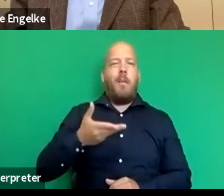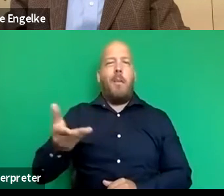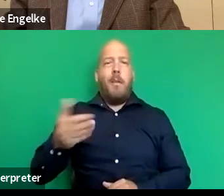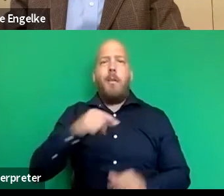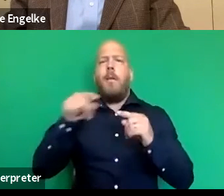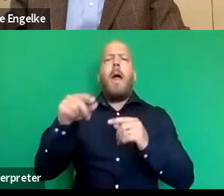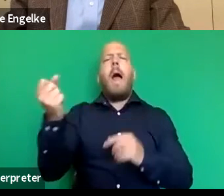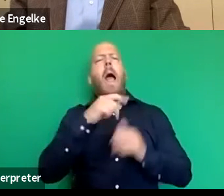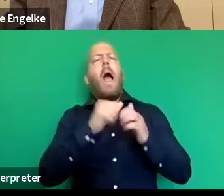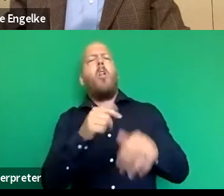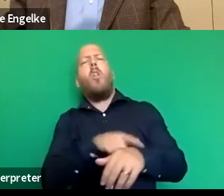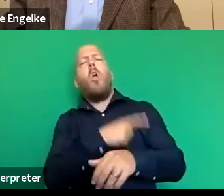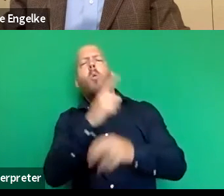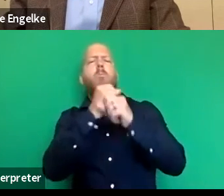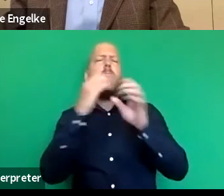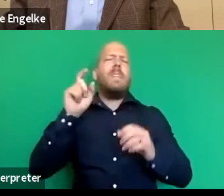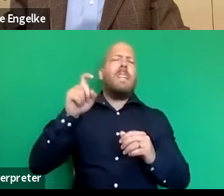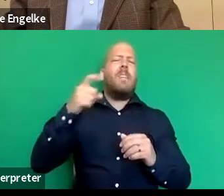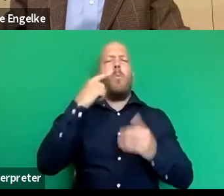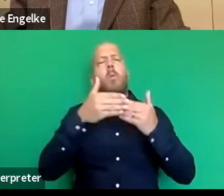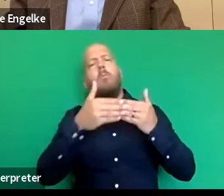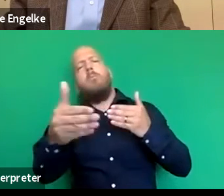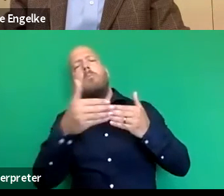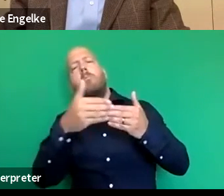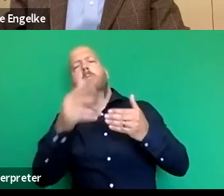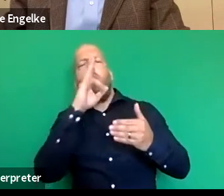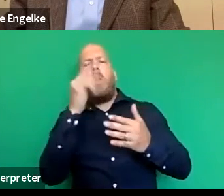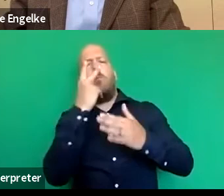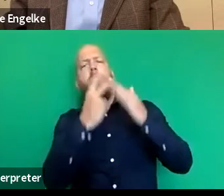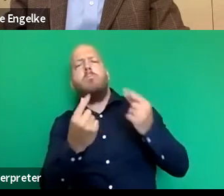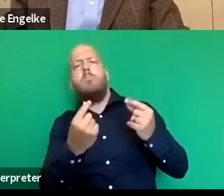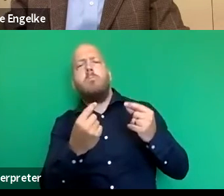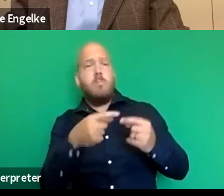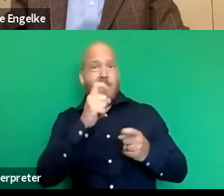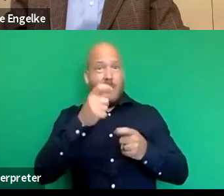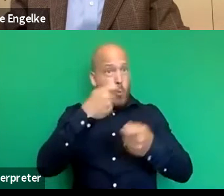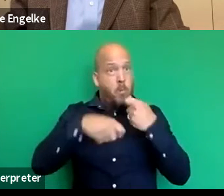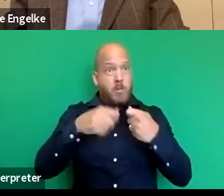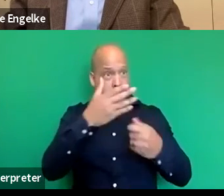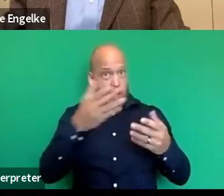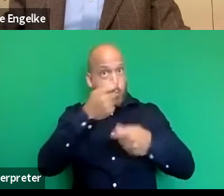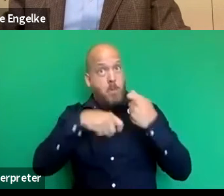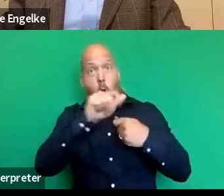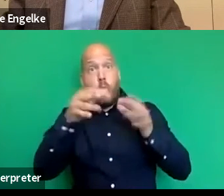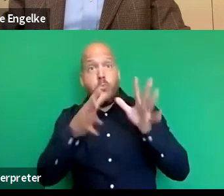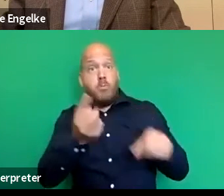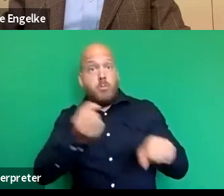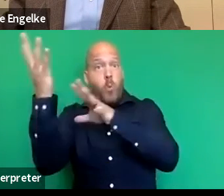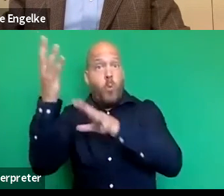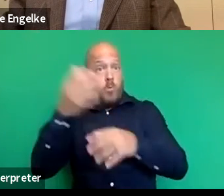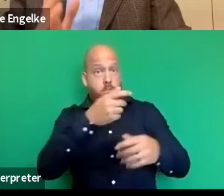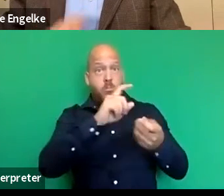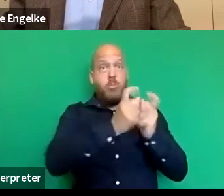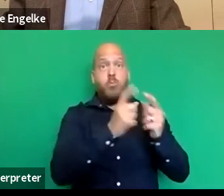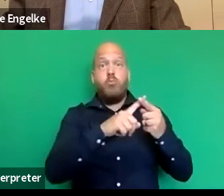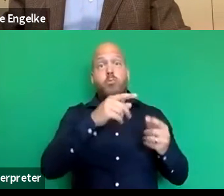a CA? Are you just trying to replace all the interpreters, all the CAs? Are you getting rid of everybody?